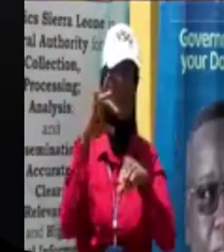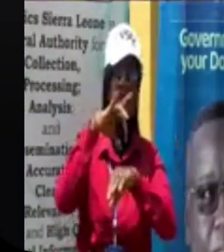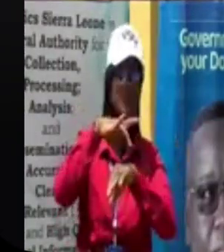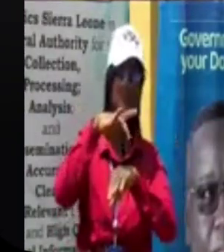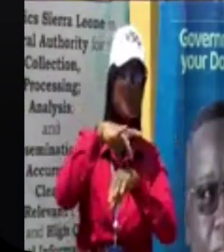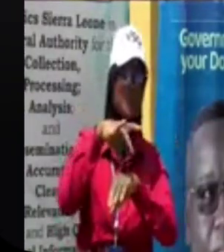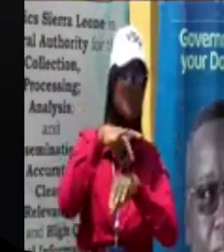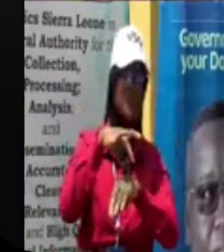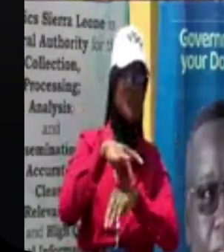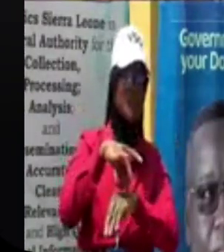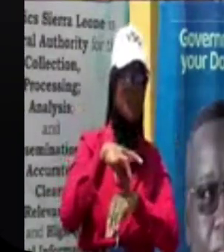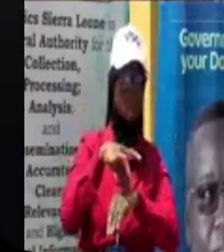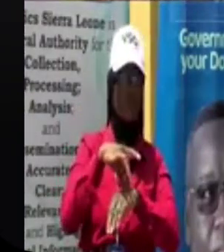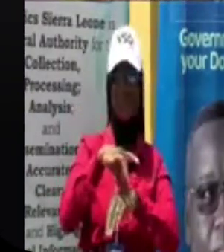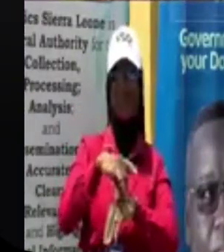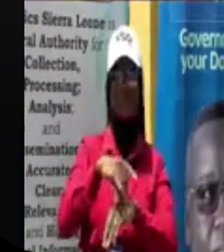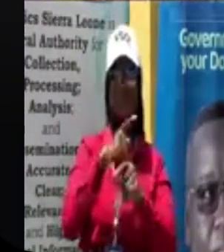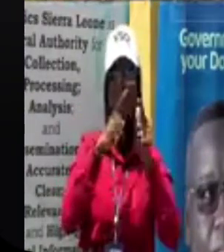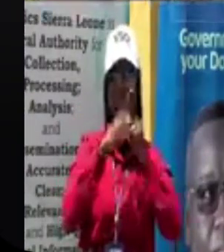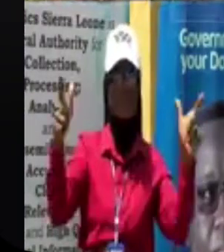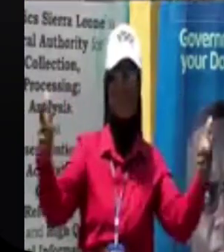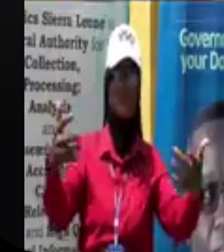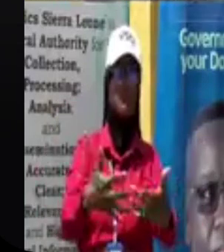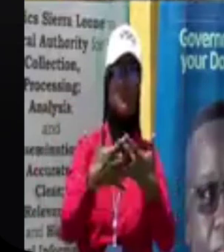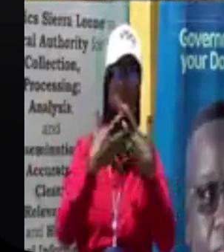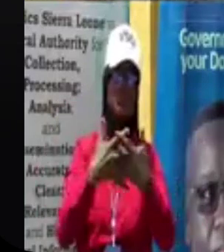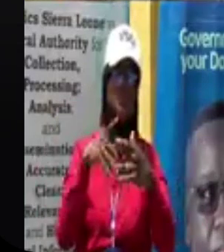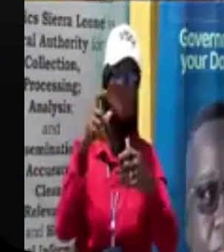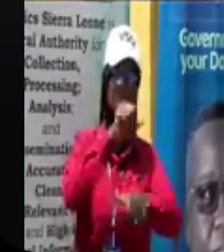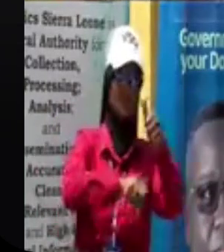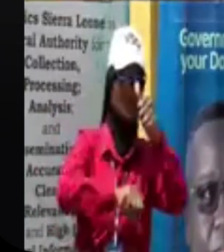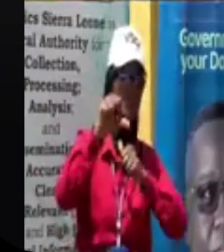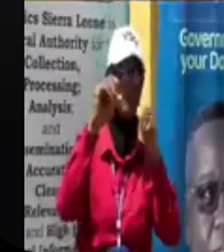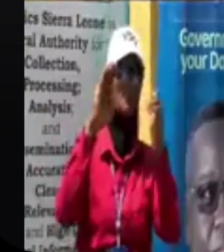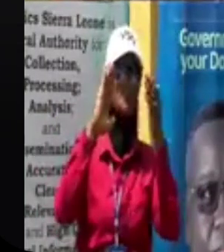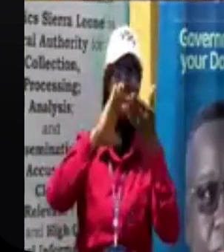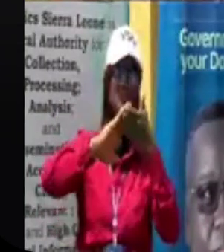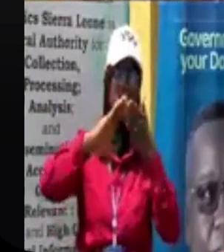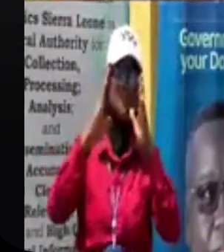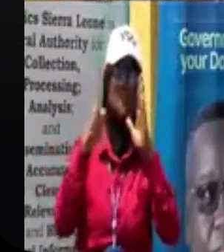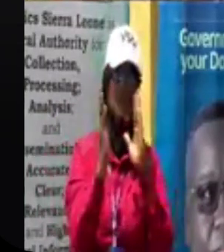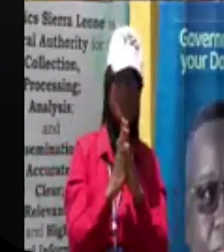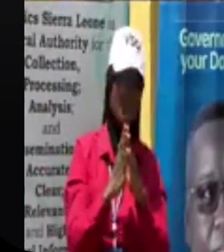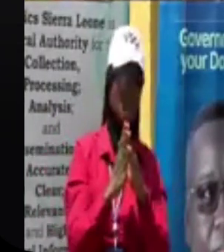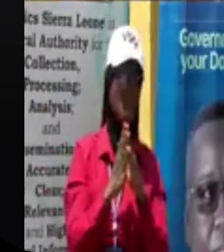only one one big engineer in there around na the top where